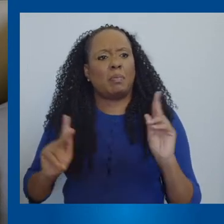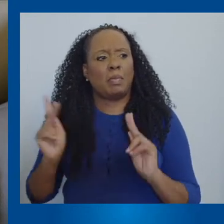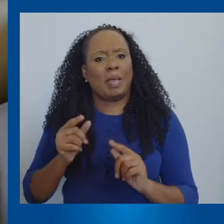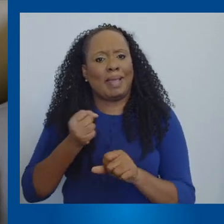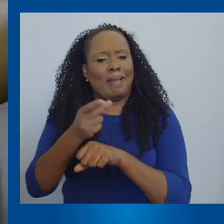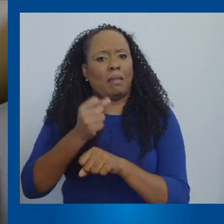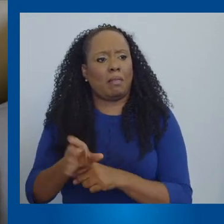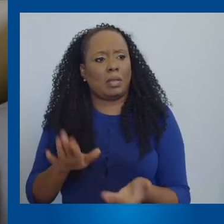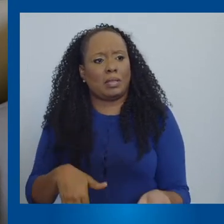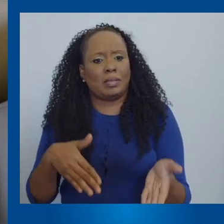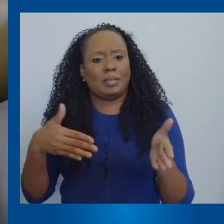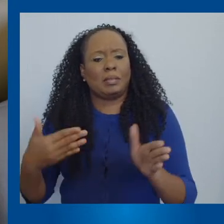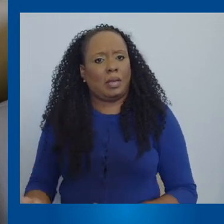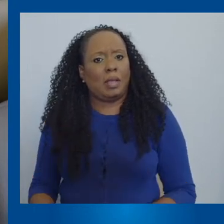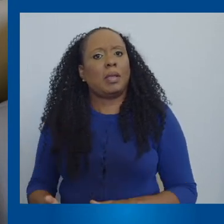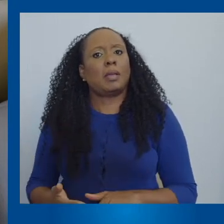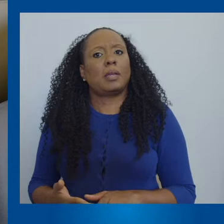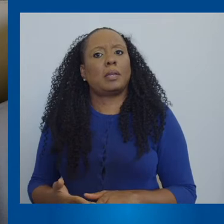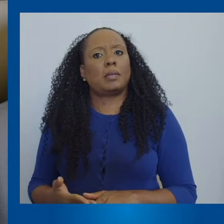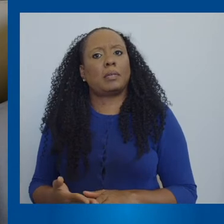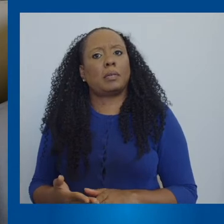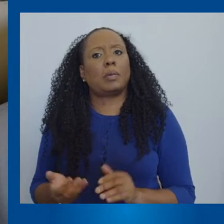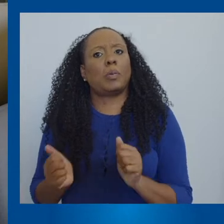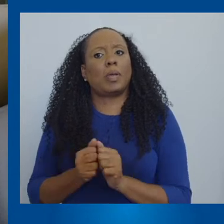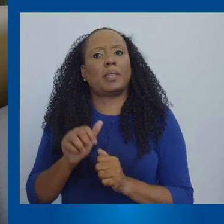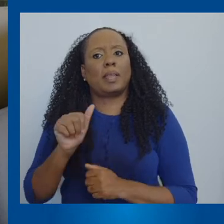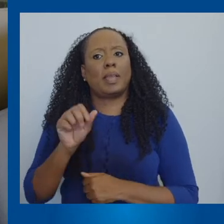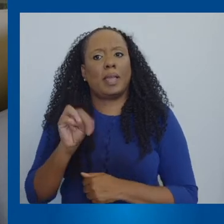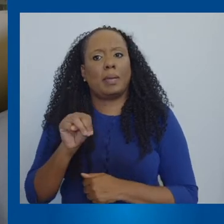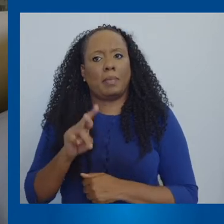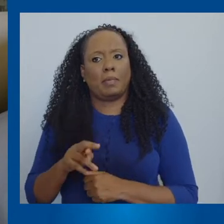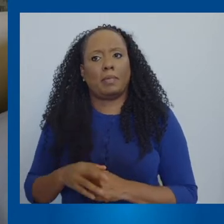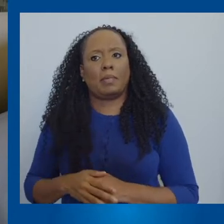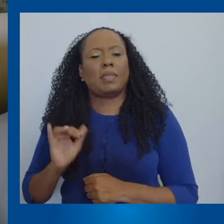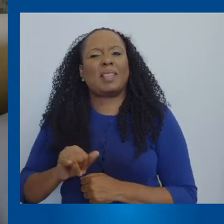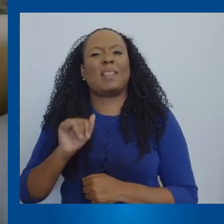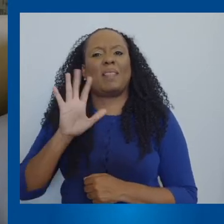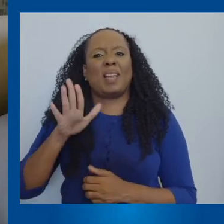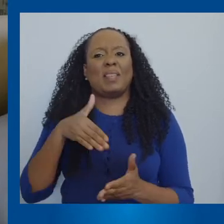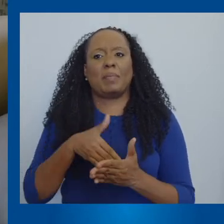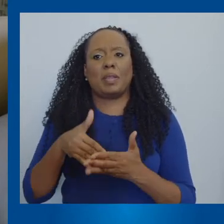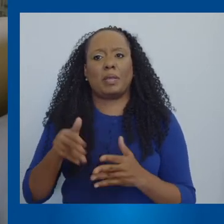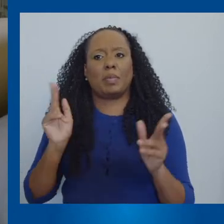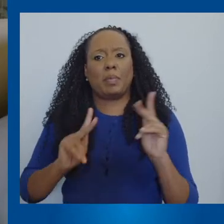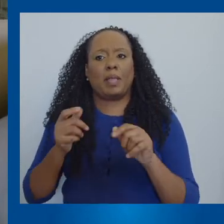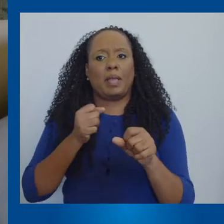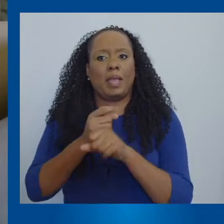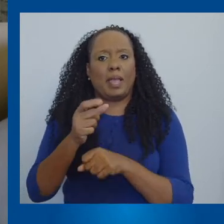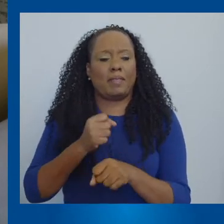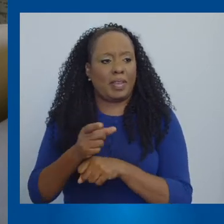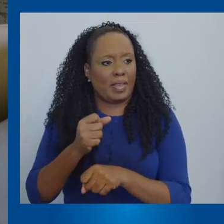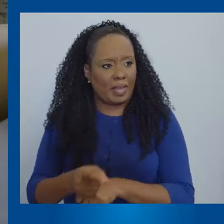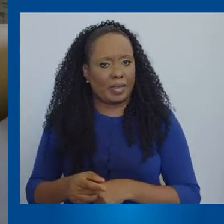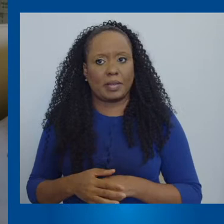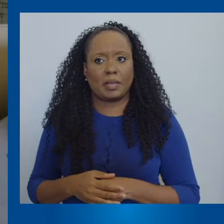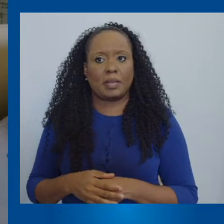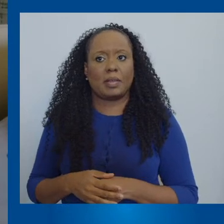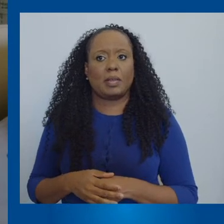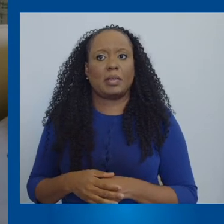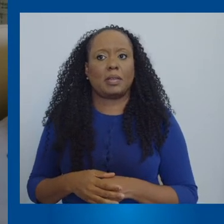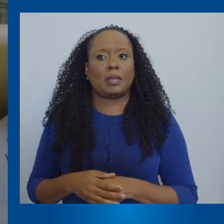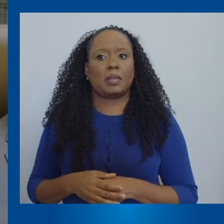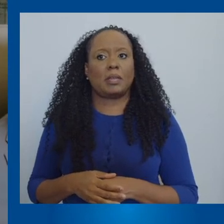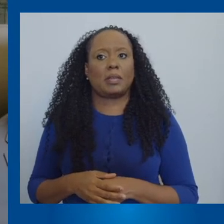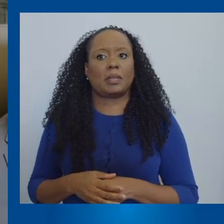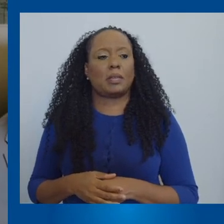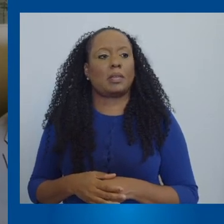because of AMR-associated conditions. That's 5 million people a year. Since Christmas of this year, that means